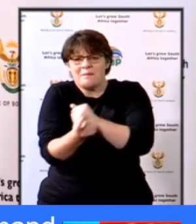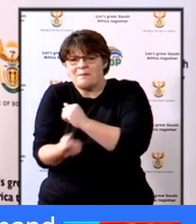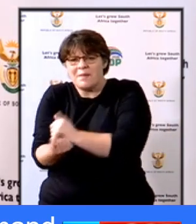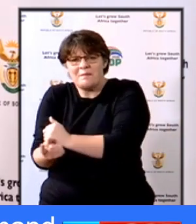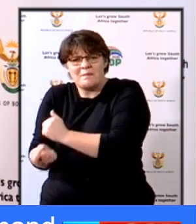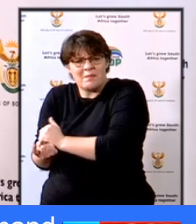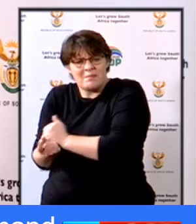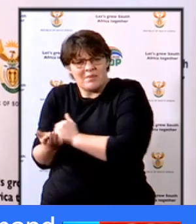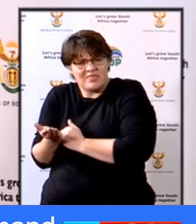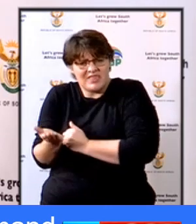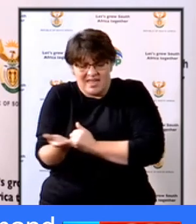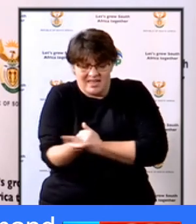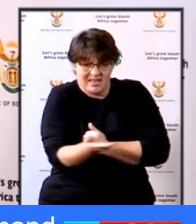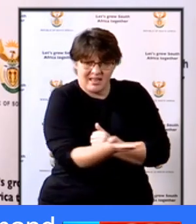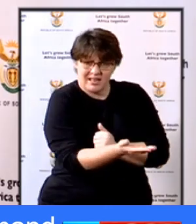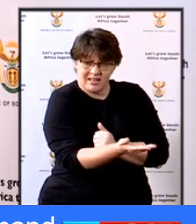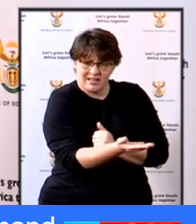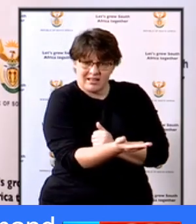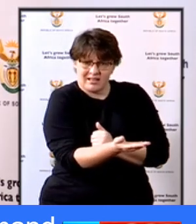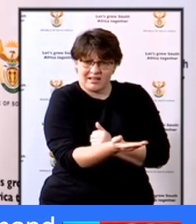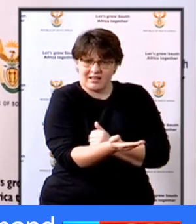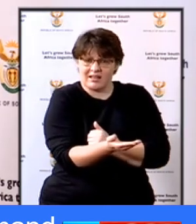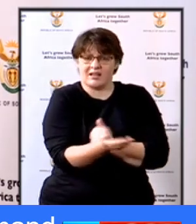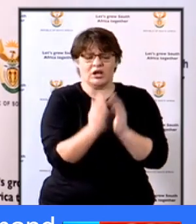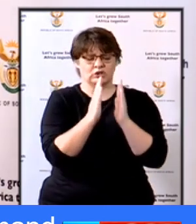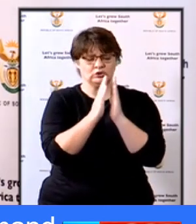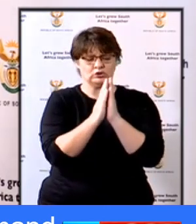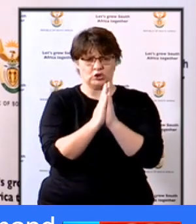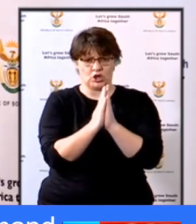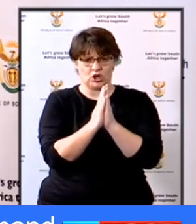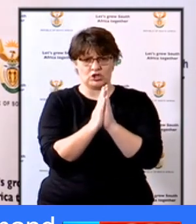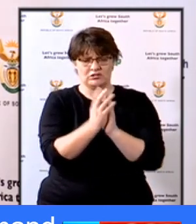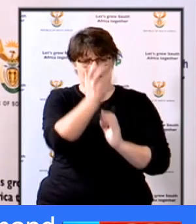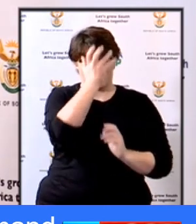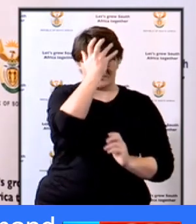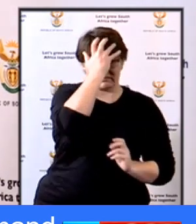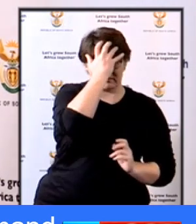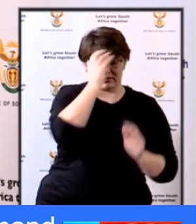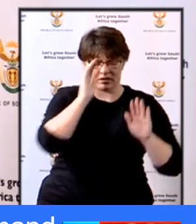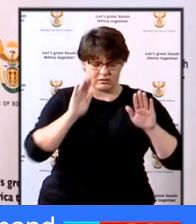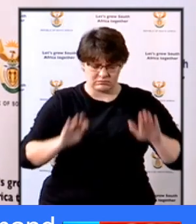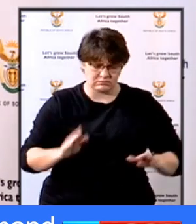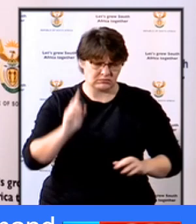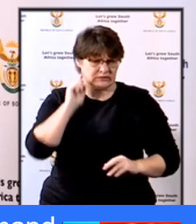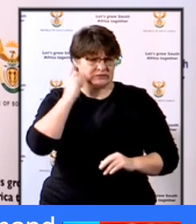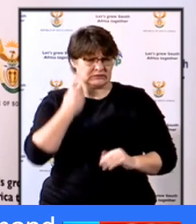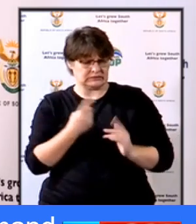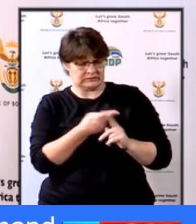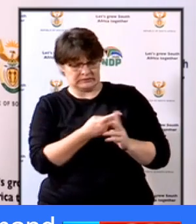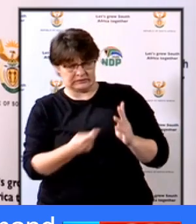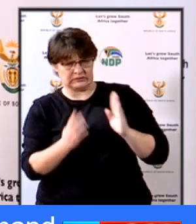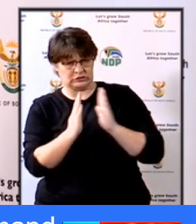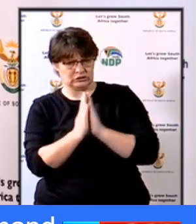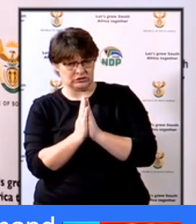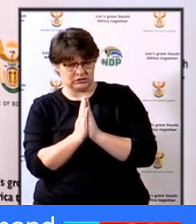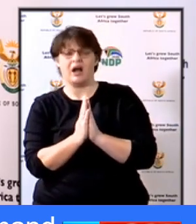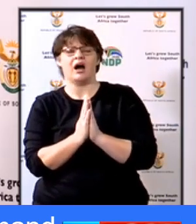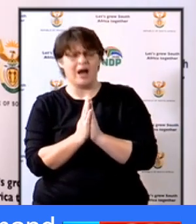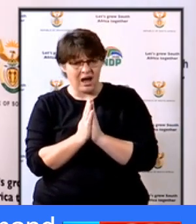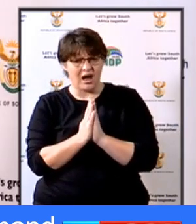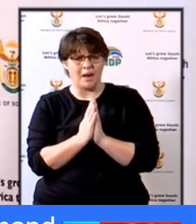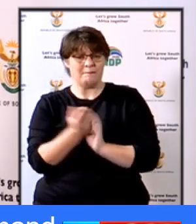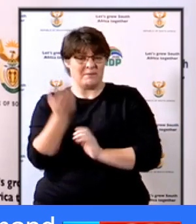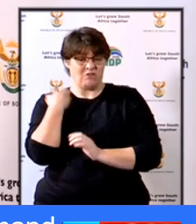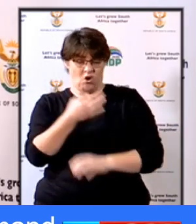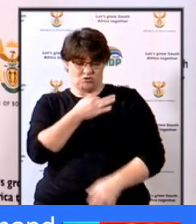place, the opening of churches does not pose the risk that they would have